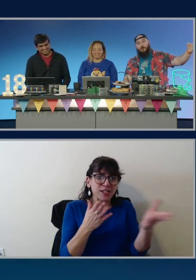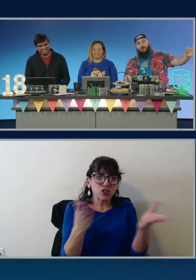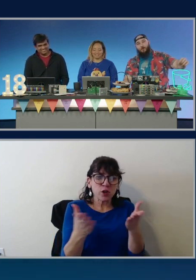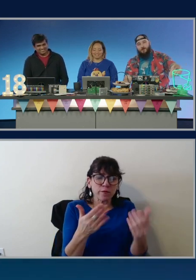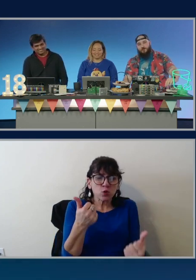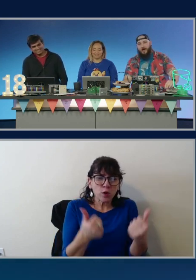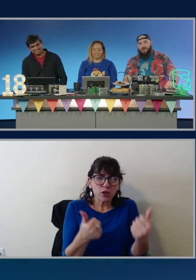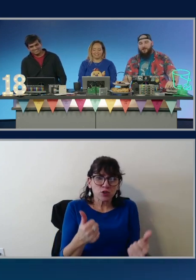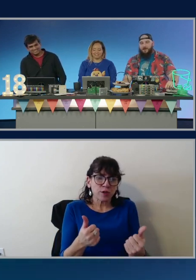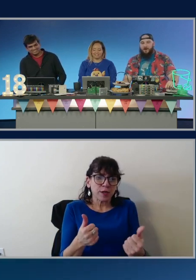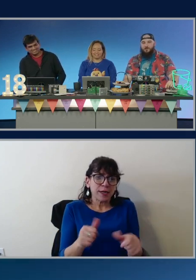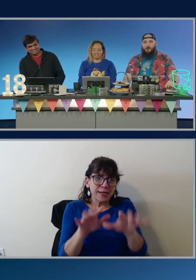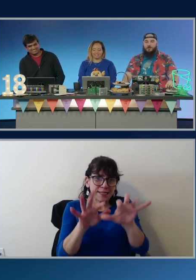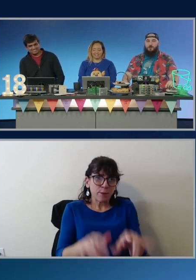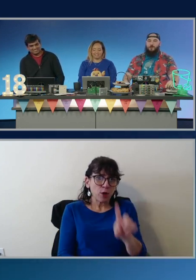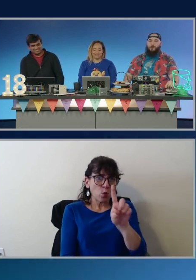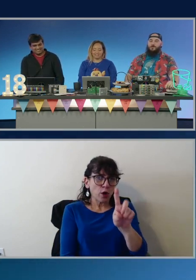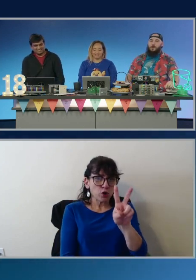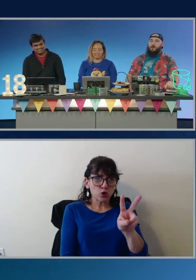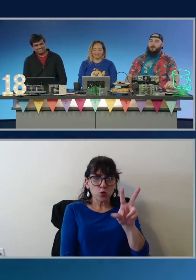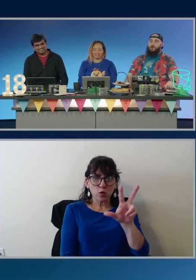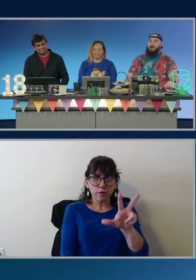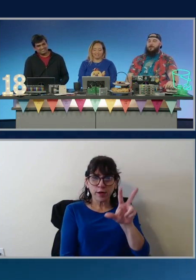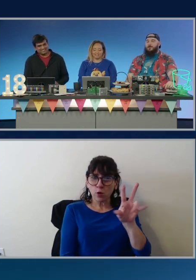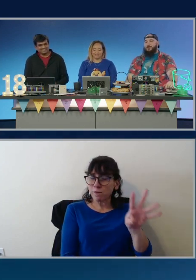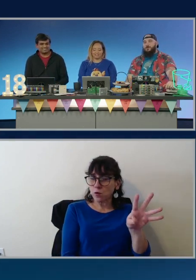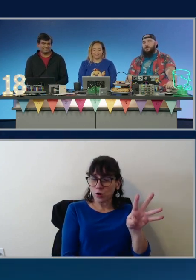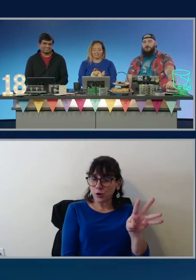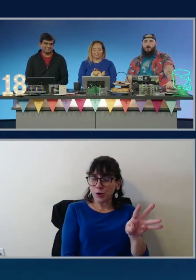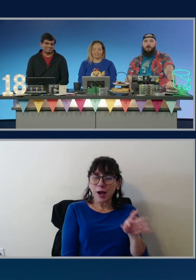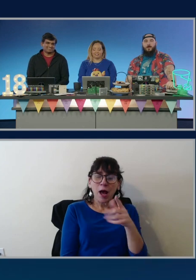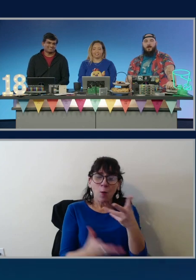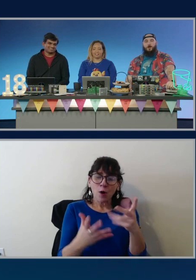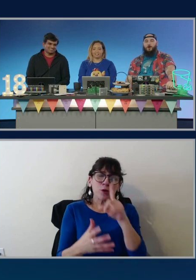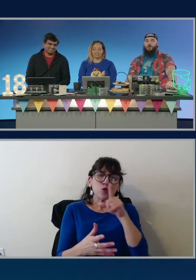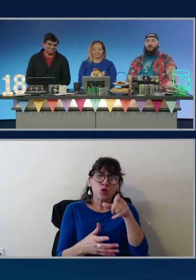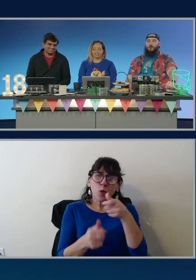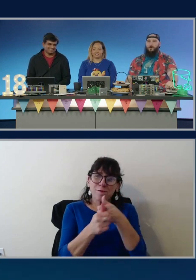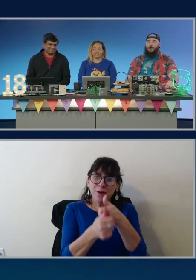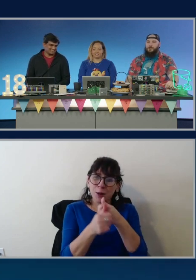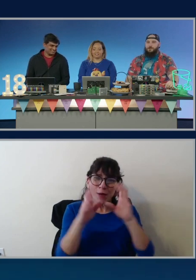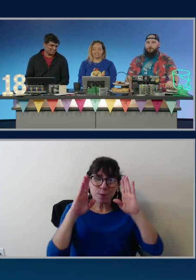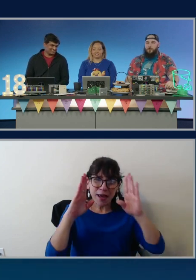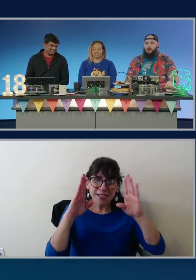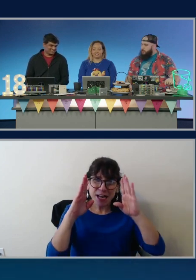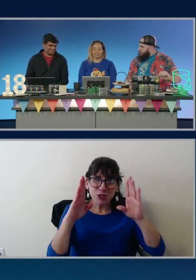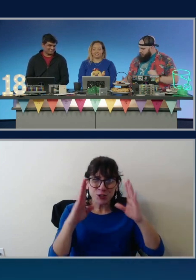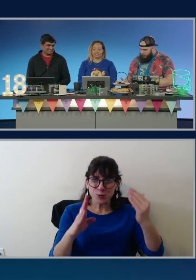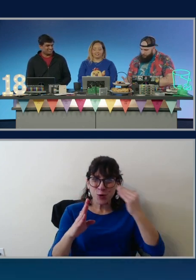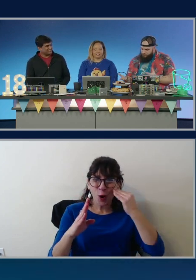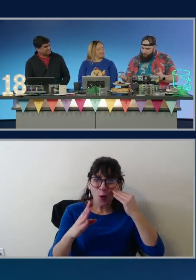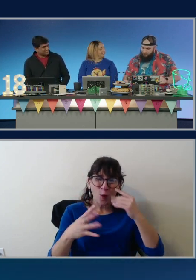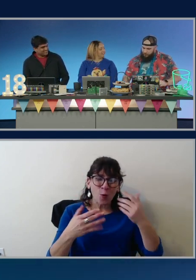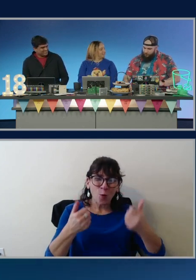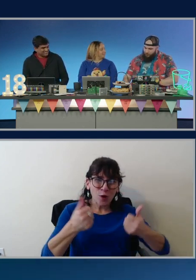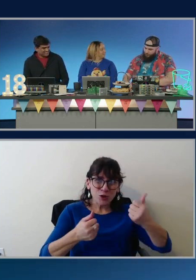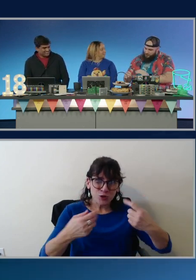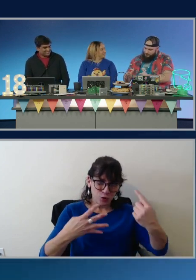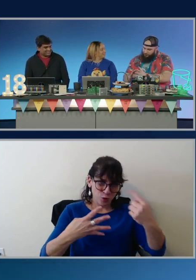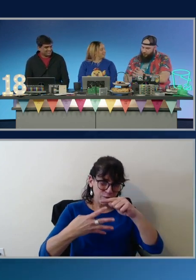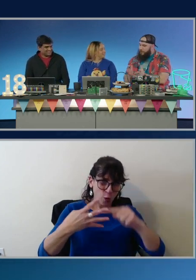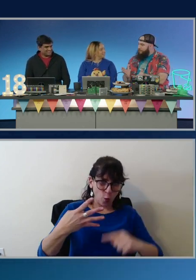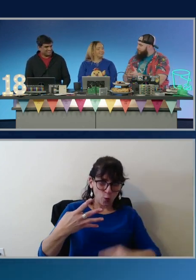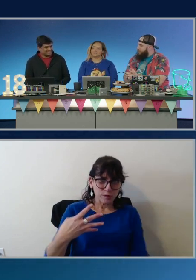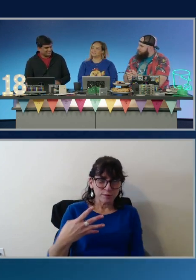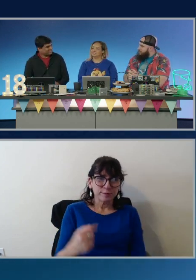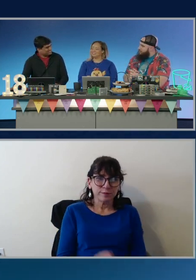2, 3, or 4 in chat. I just want to make sure you are following, you're paying attention, and that you all kind of know what it is. So we at